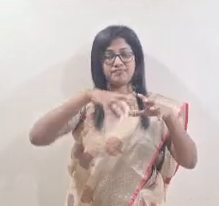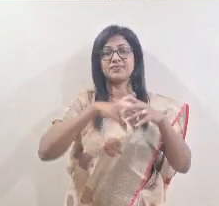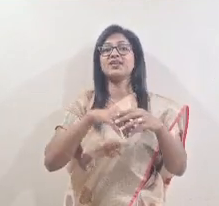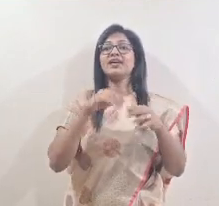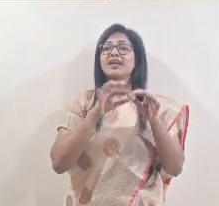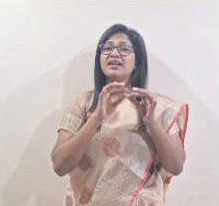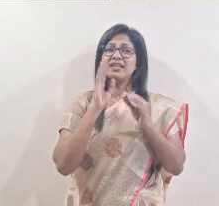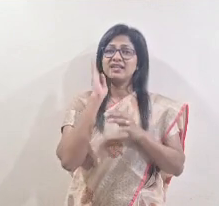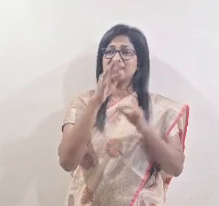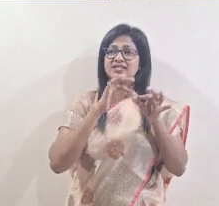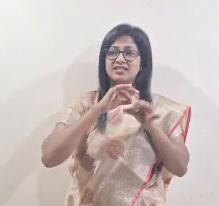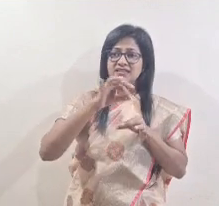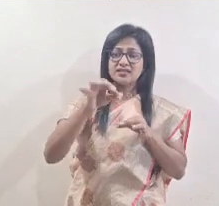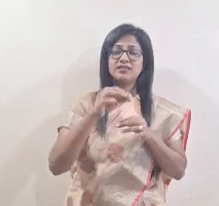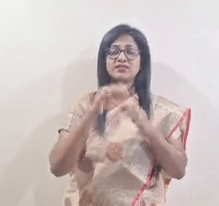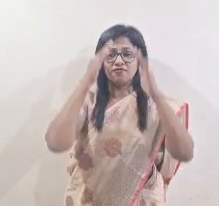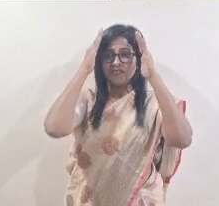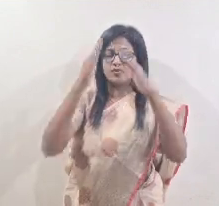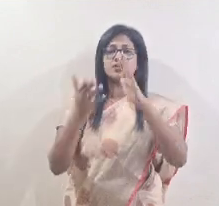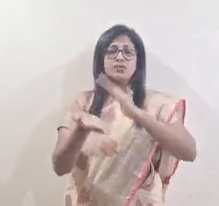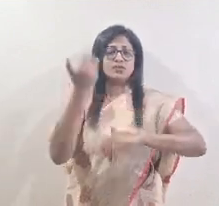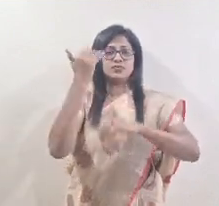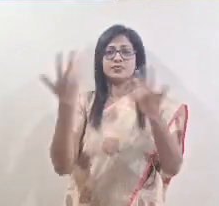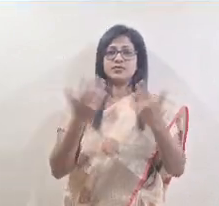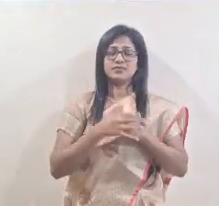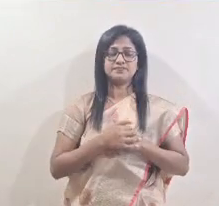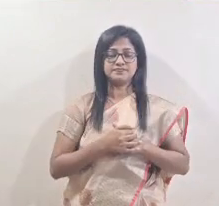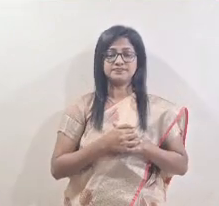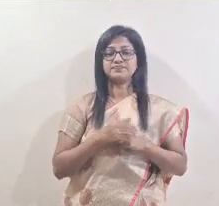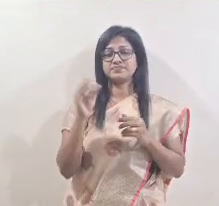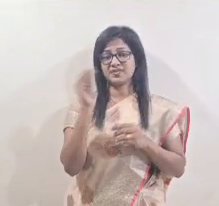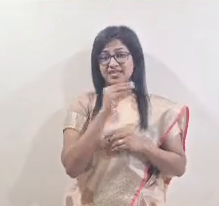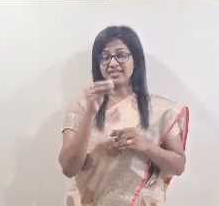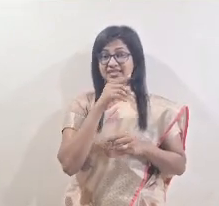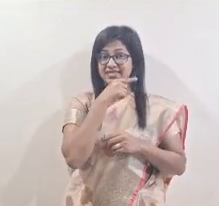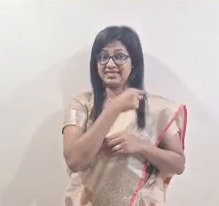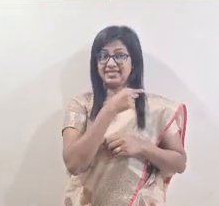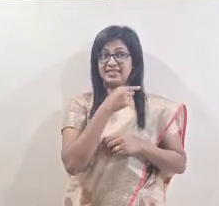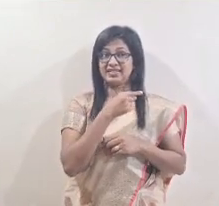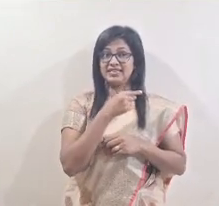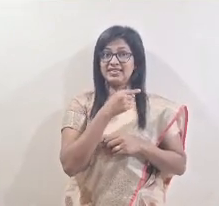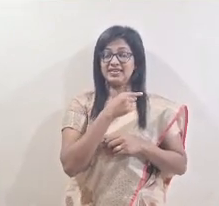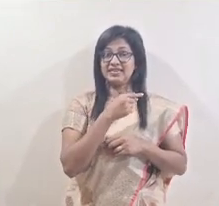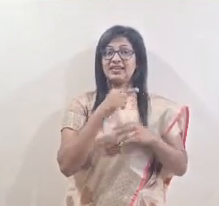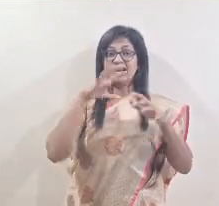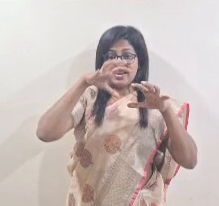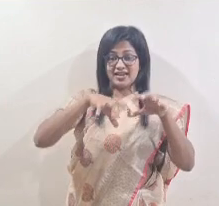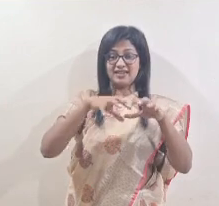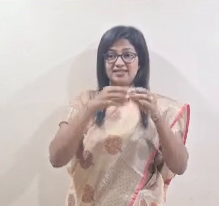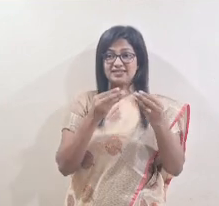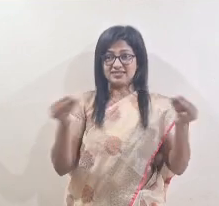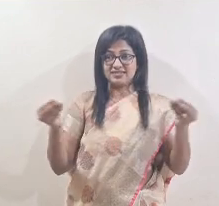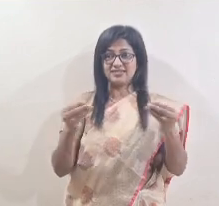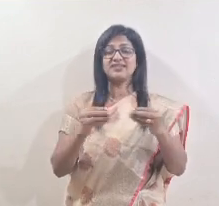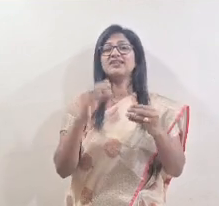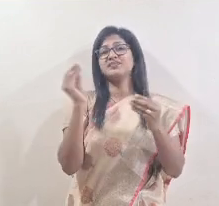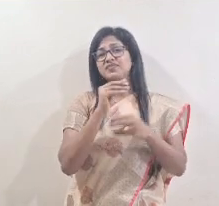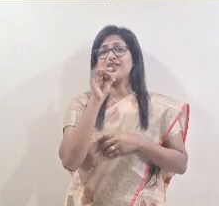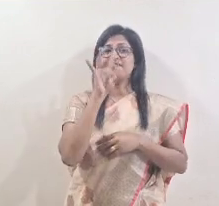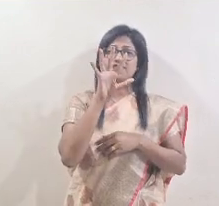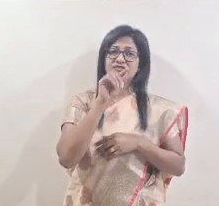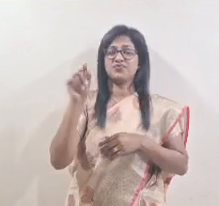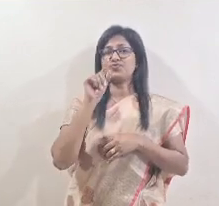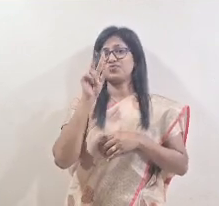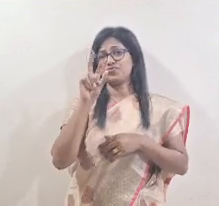the average length of the streets, lines? Between these islands, it's around 15 to